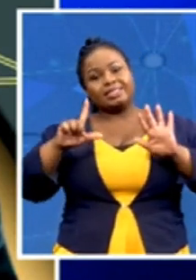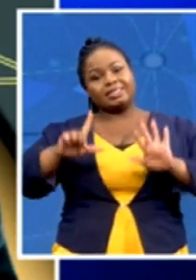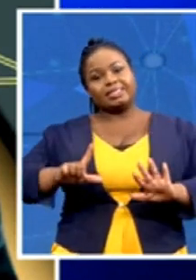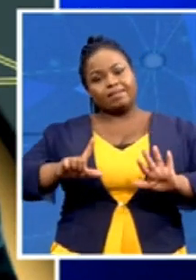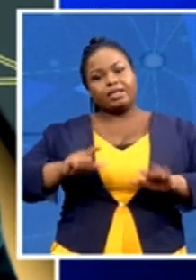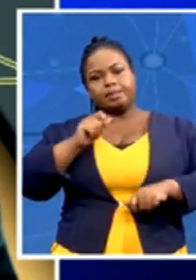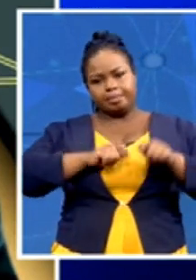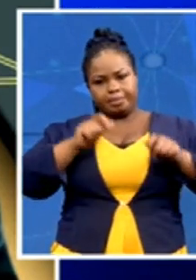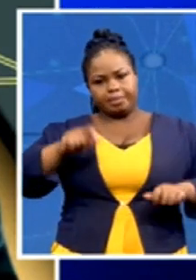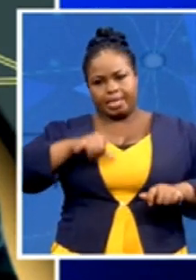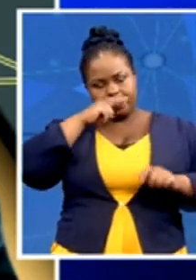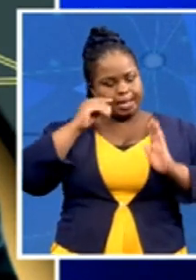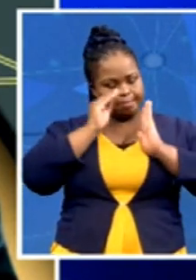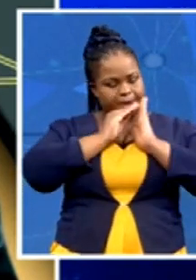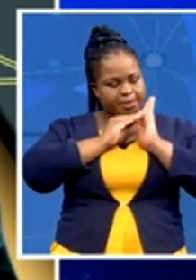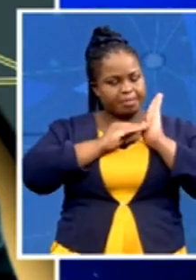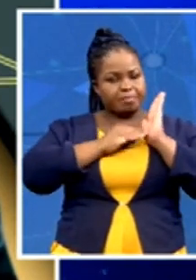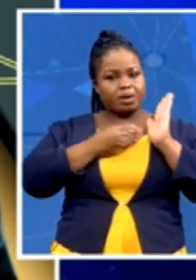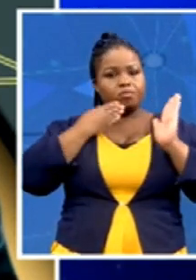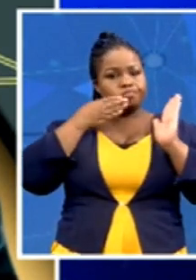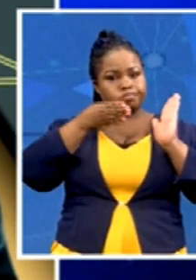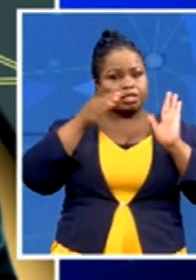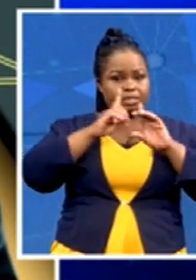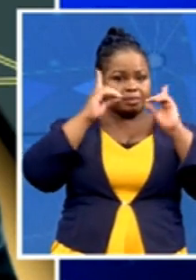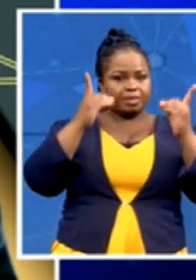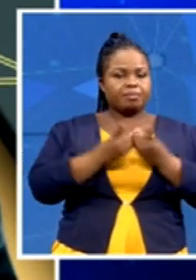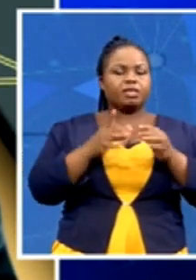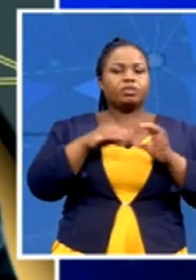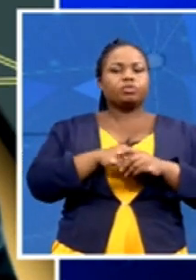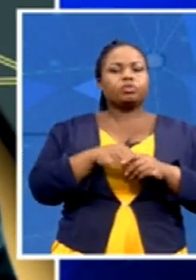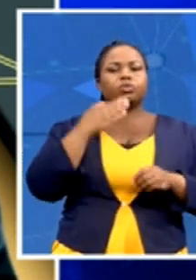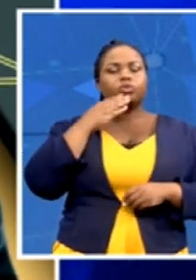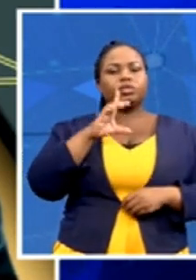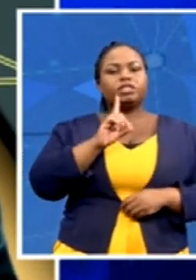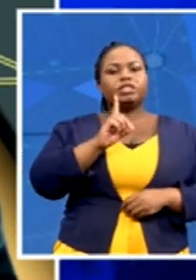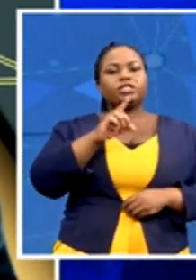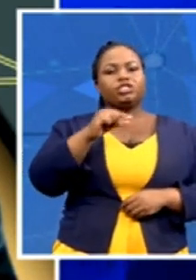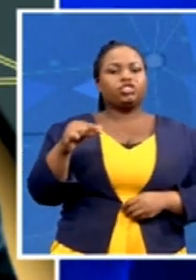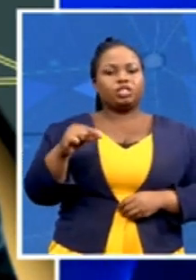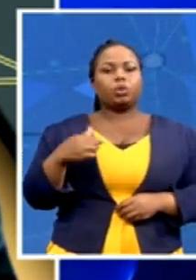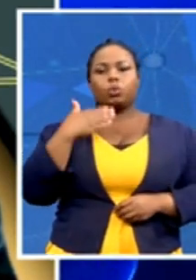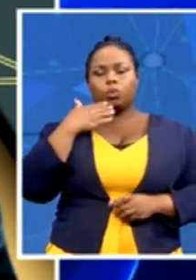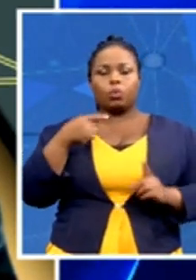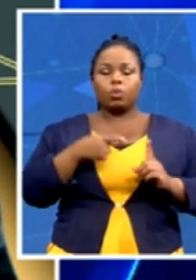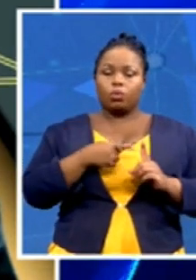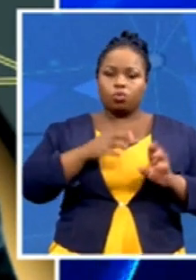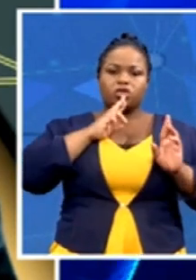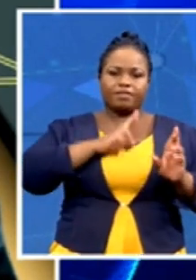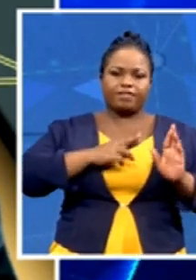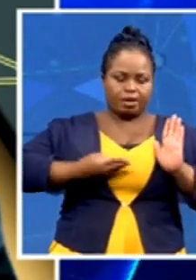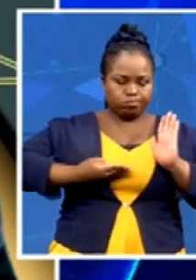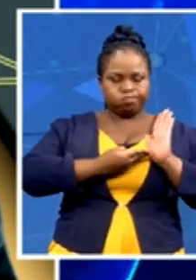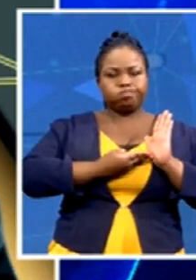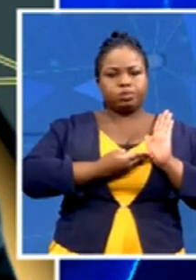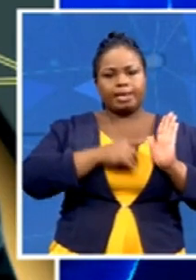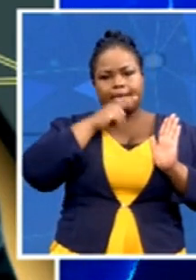in the department, including a Deputy Director General that we've made referrals to. But we've also done so in relation to the